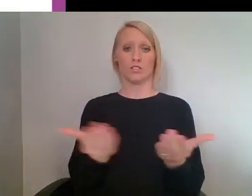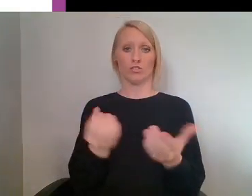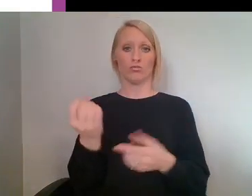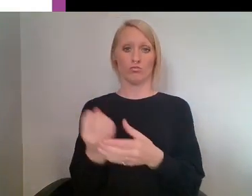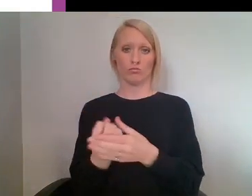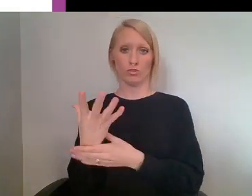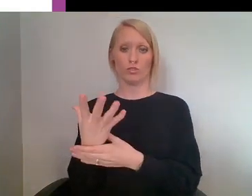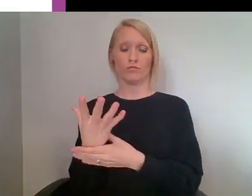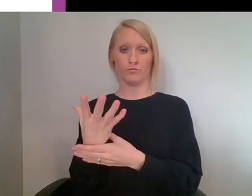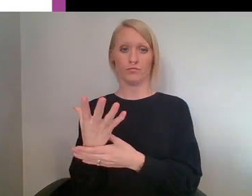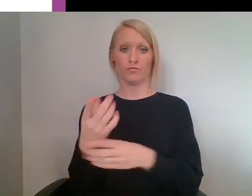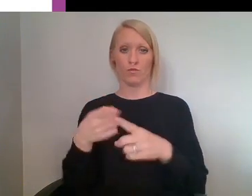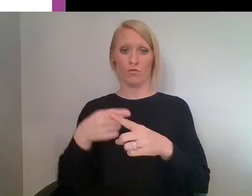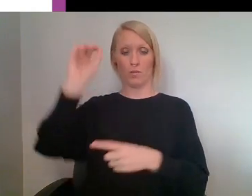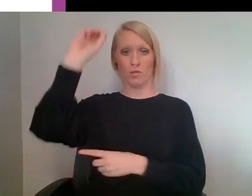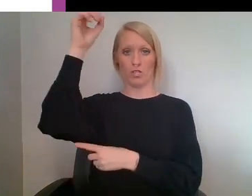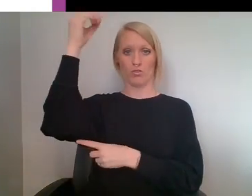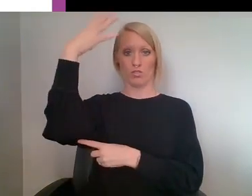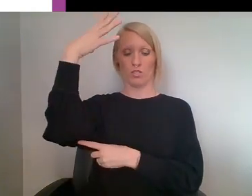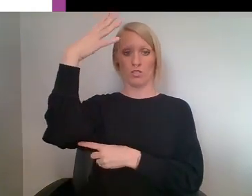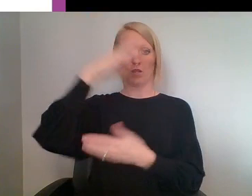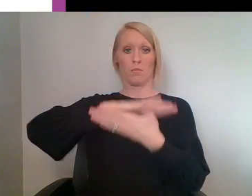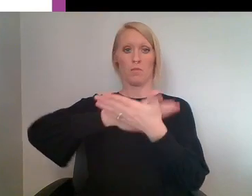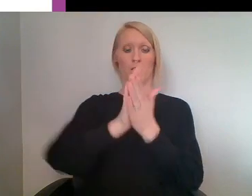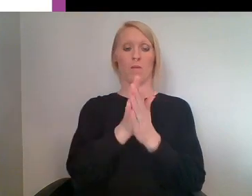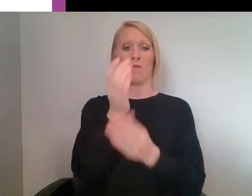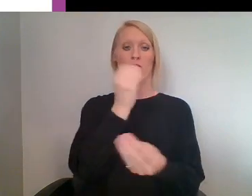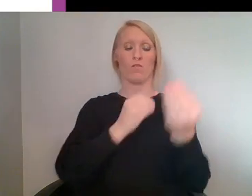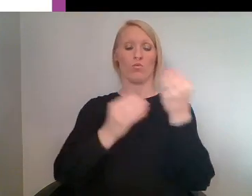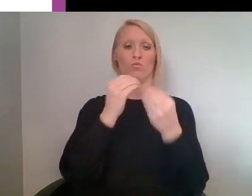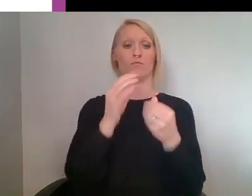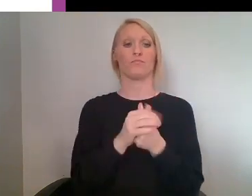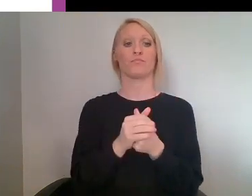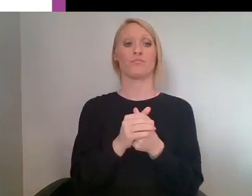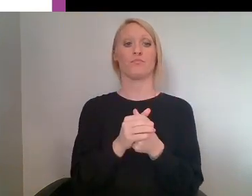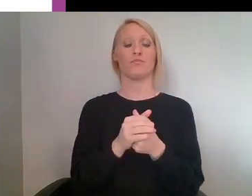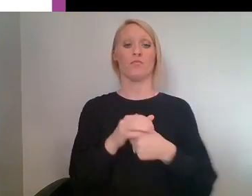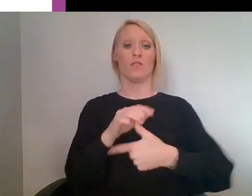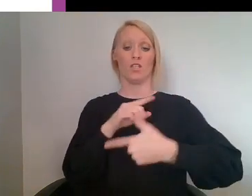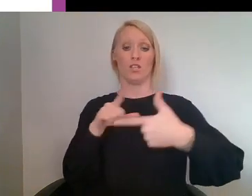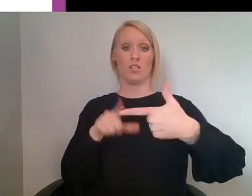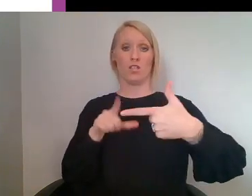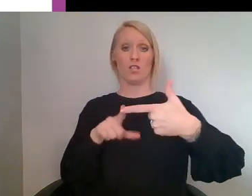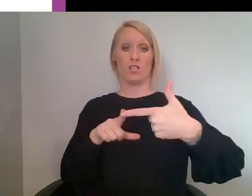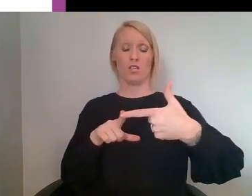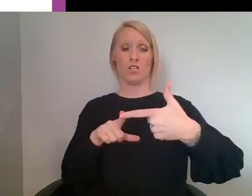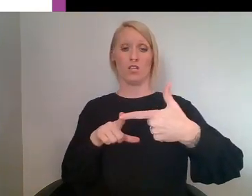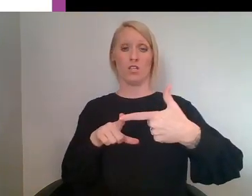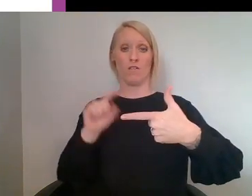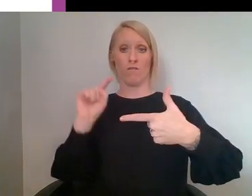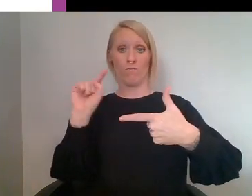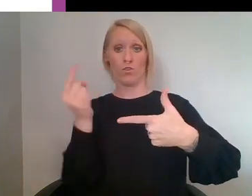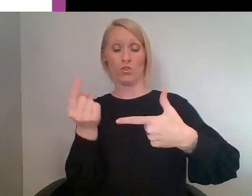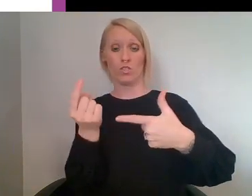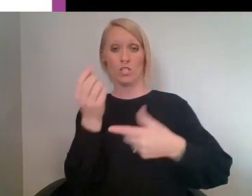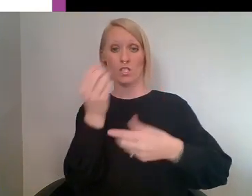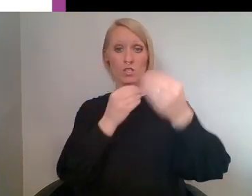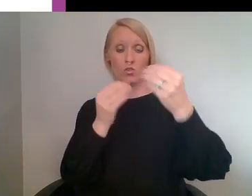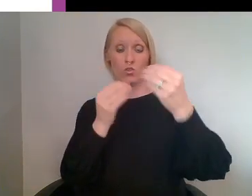making it into a food source. From there, you have primary consumers. I've got a bug as our